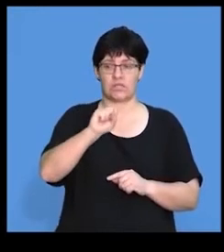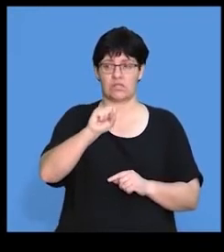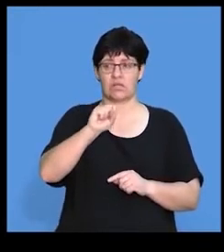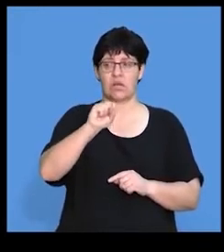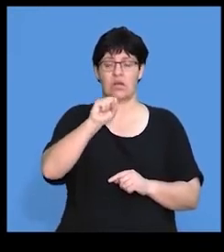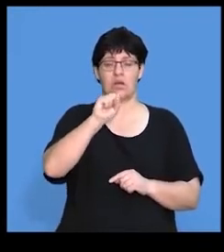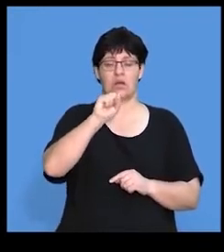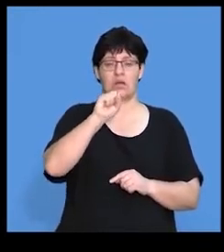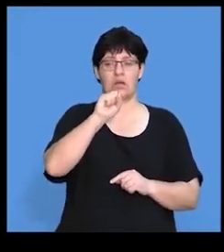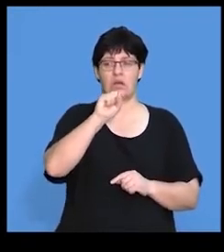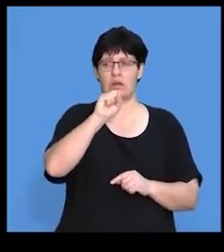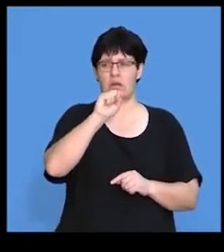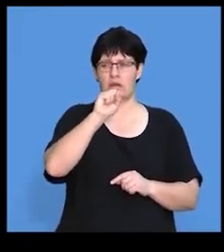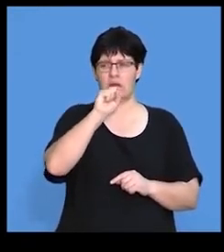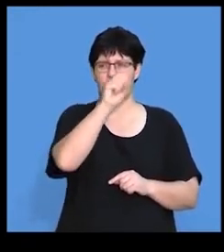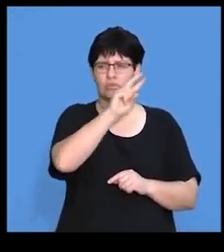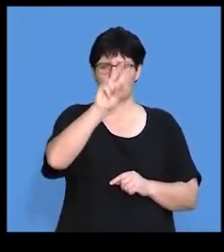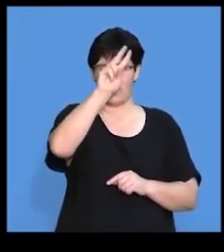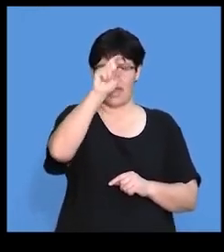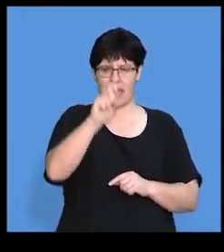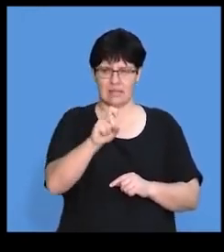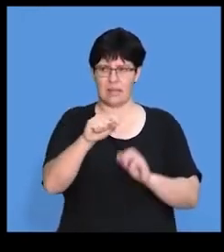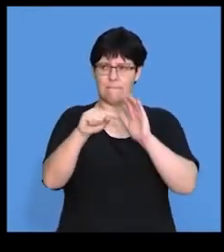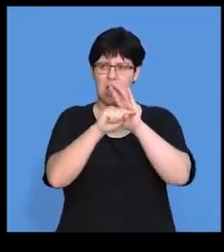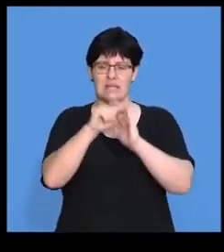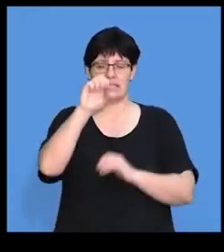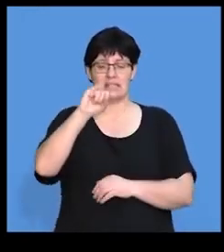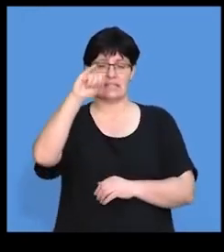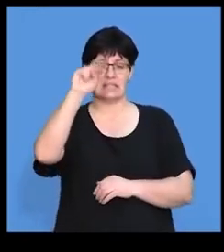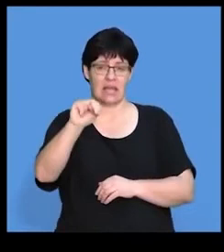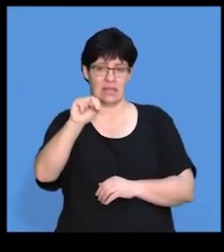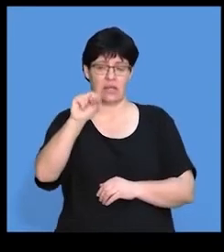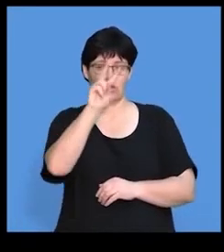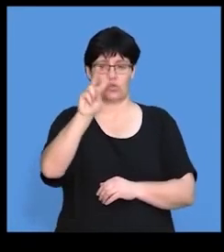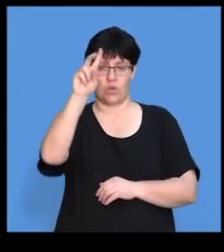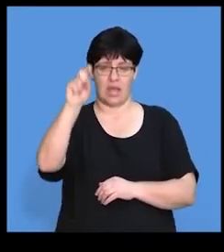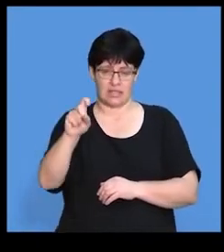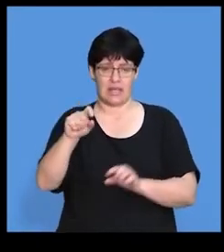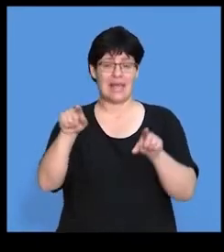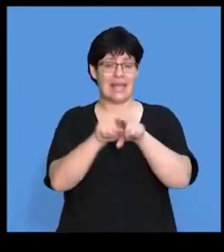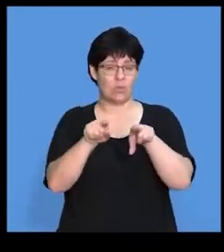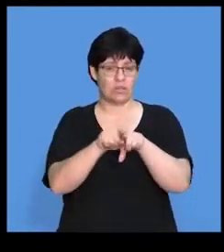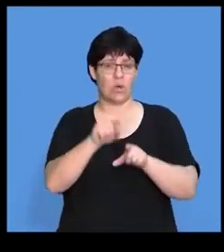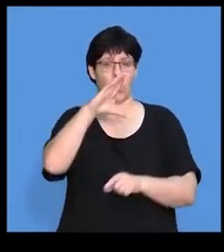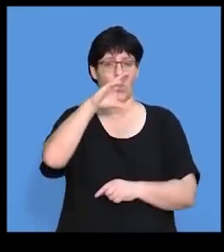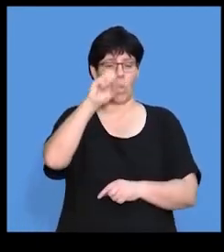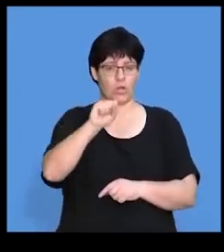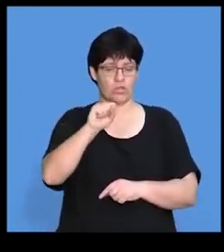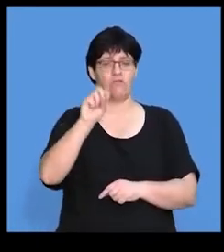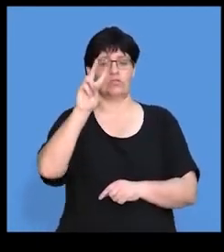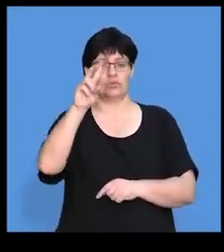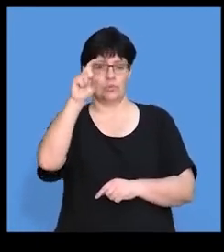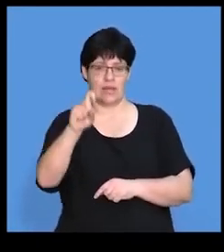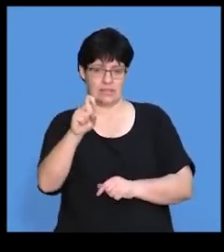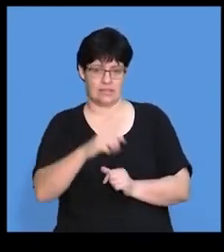squared x minus sine squared x is equal to cos of